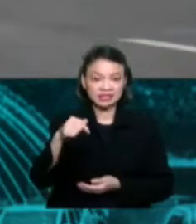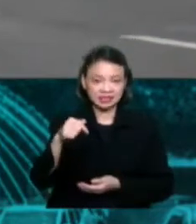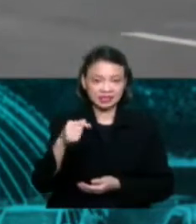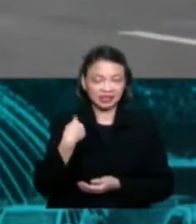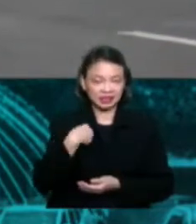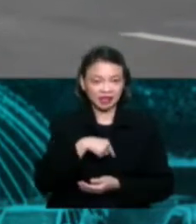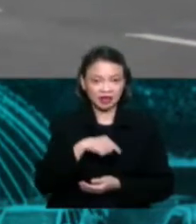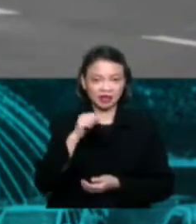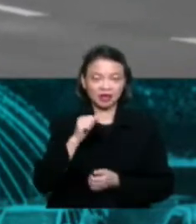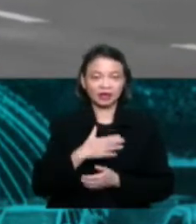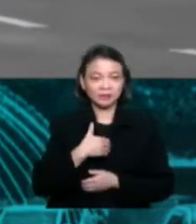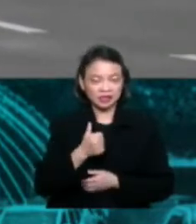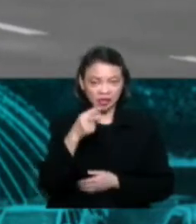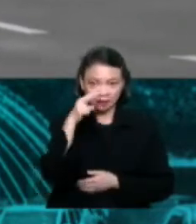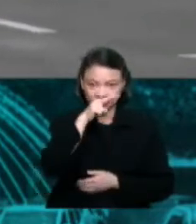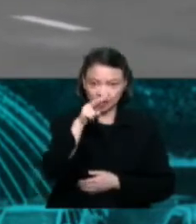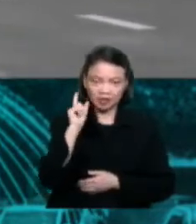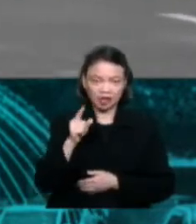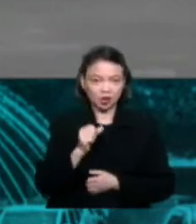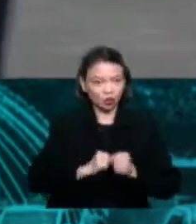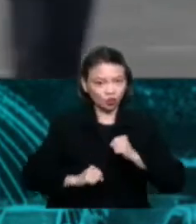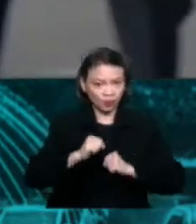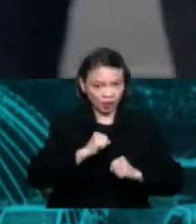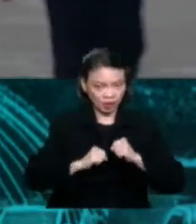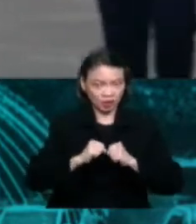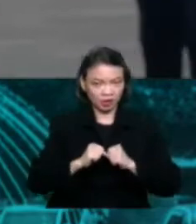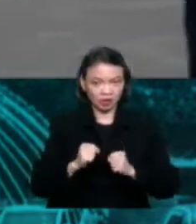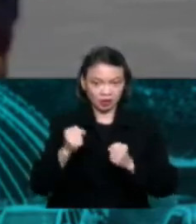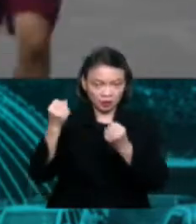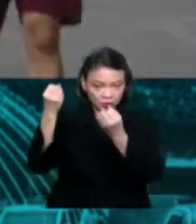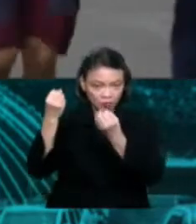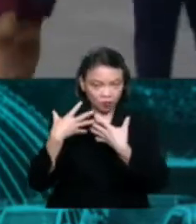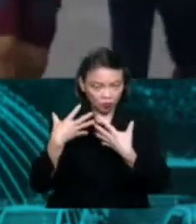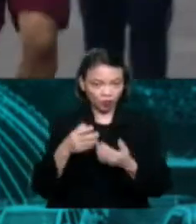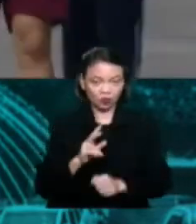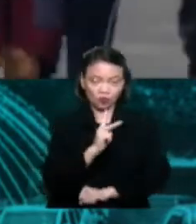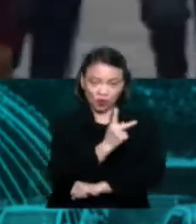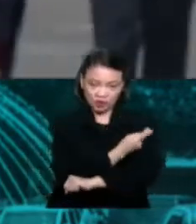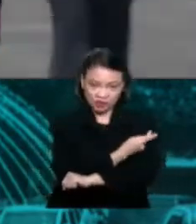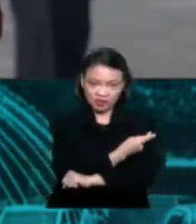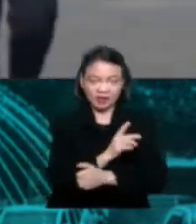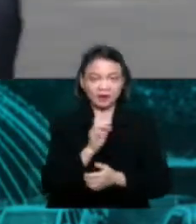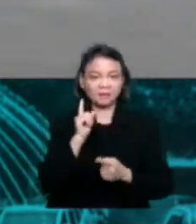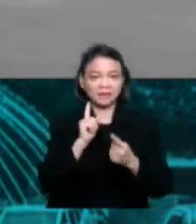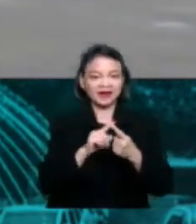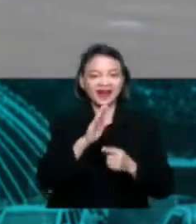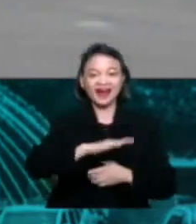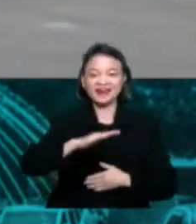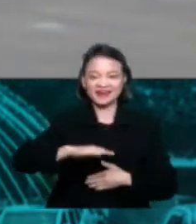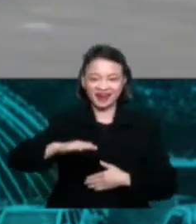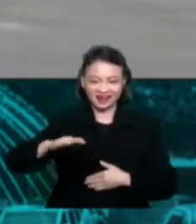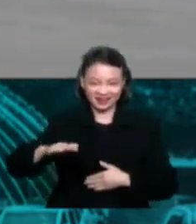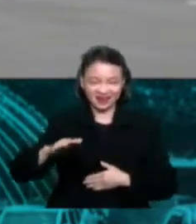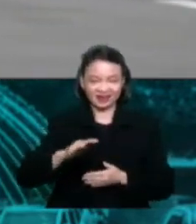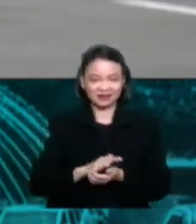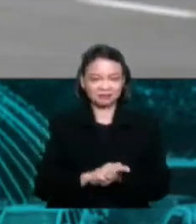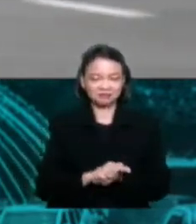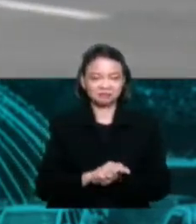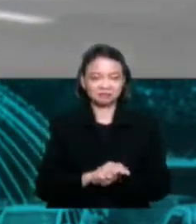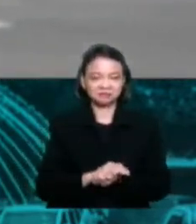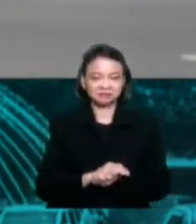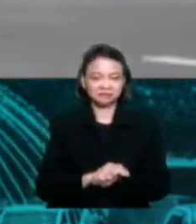and to get kids to school full time. And a humble request to all the teachers and the educators to look at their role beyond just teaching